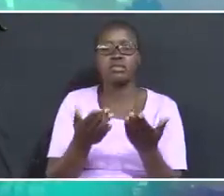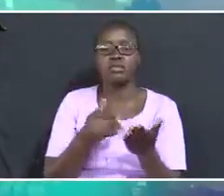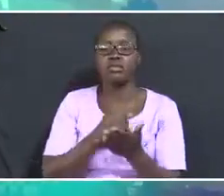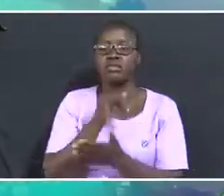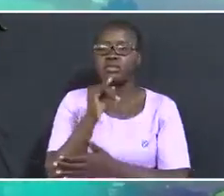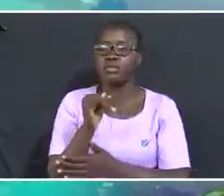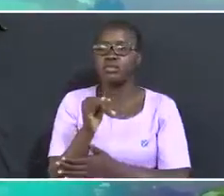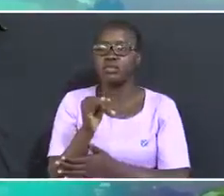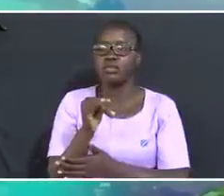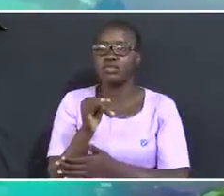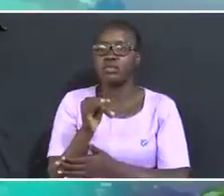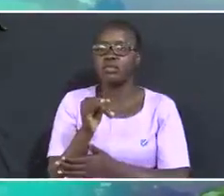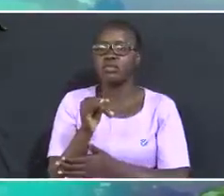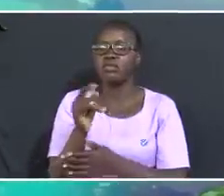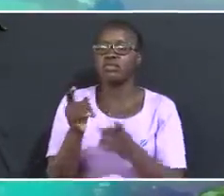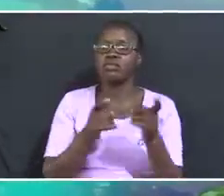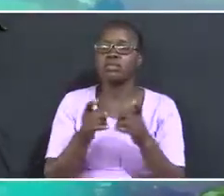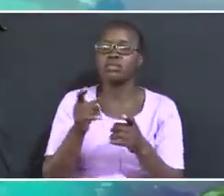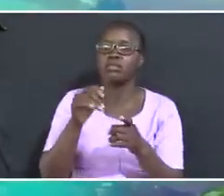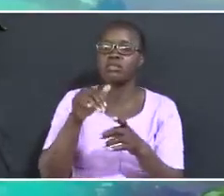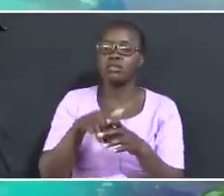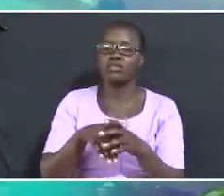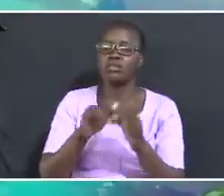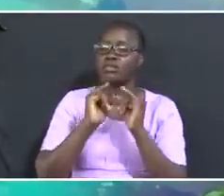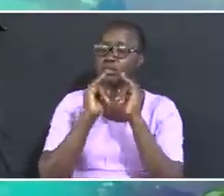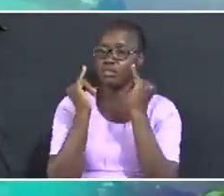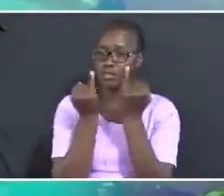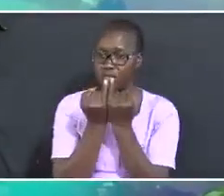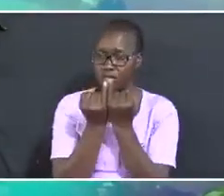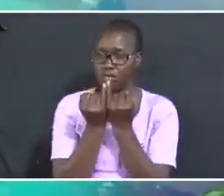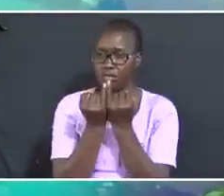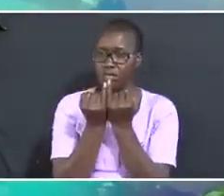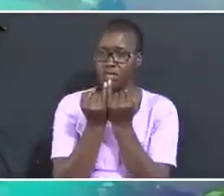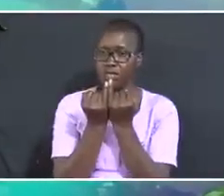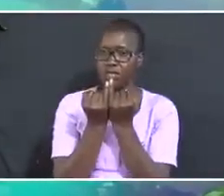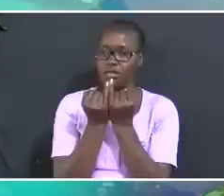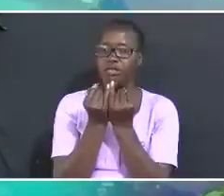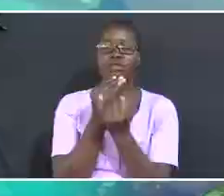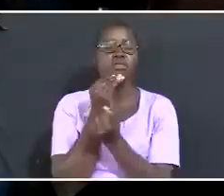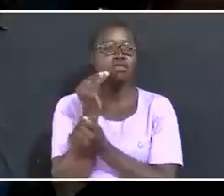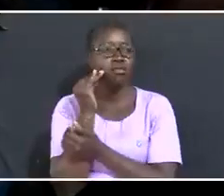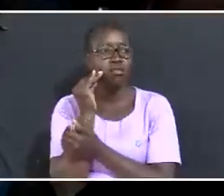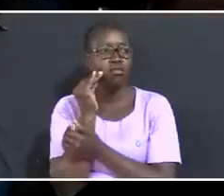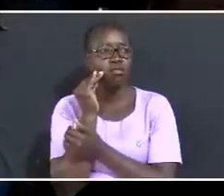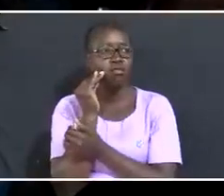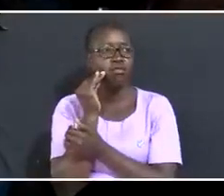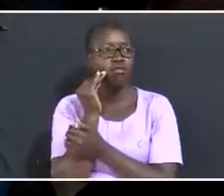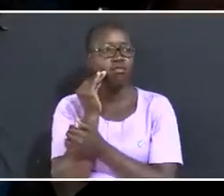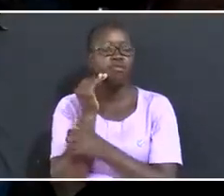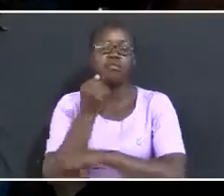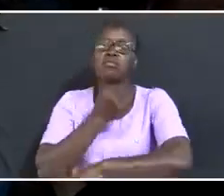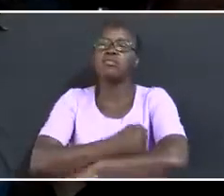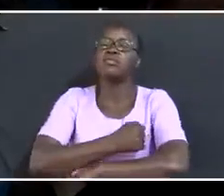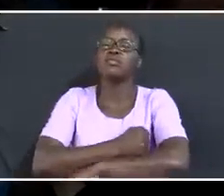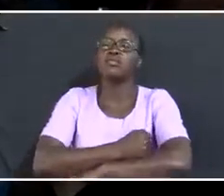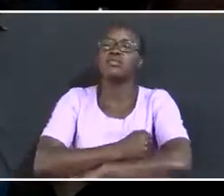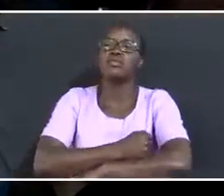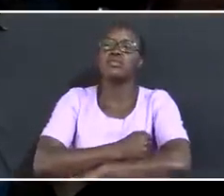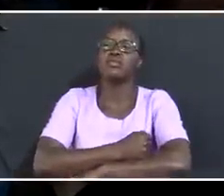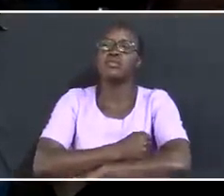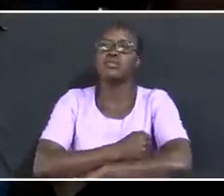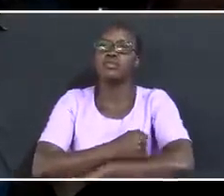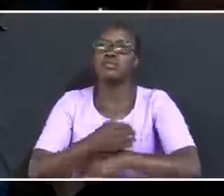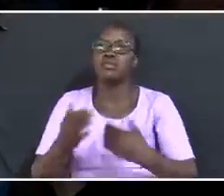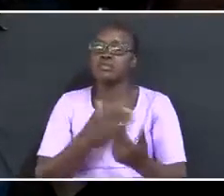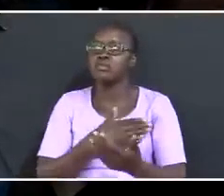is containment in institutions, the home, the school, whether